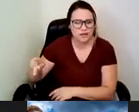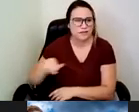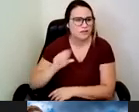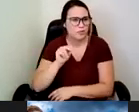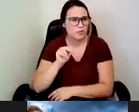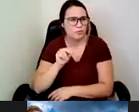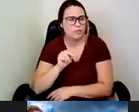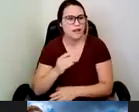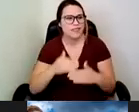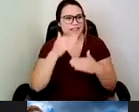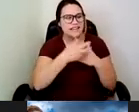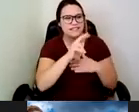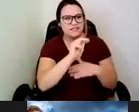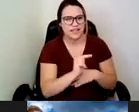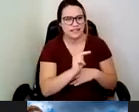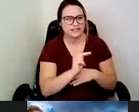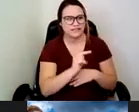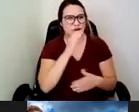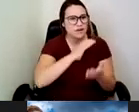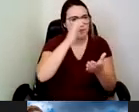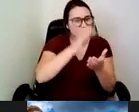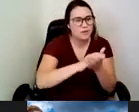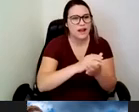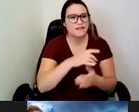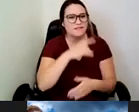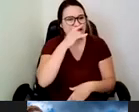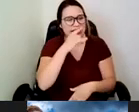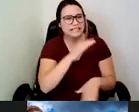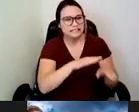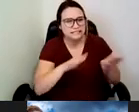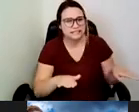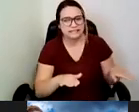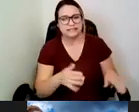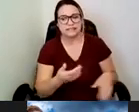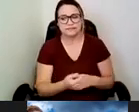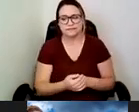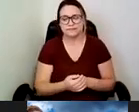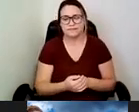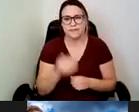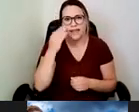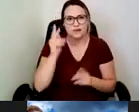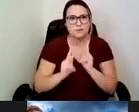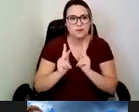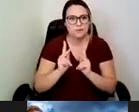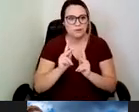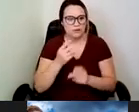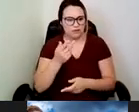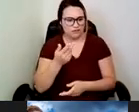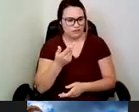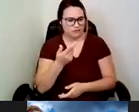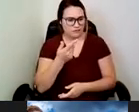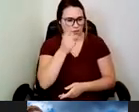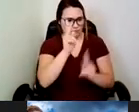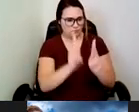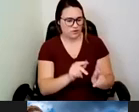somewhat of a confusing thing, even for medical professionals. And I know that people run to the bank the day the person dies, that are power of